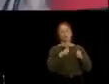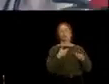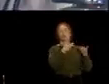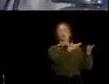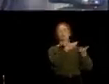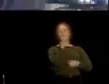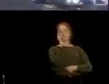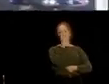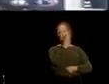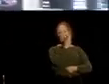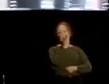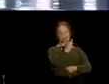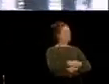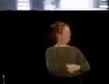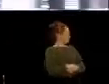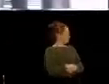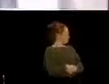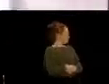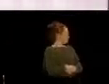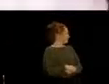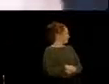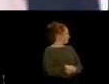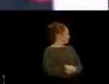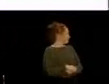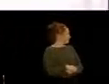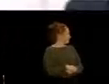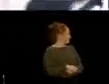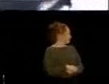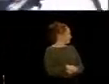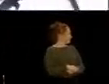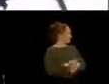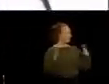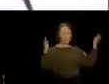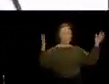you. Oh my God, they're gorgeous.